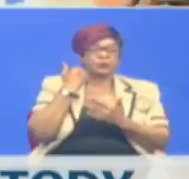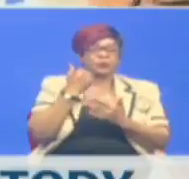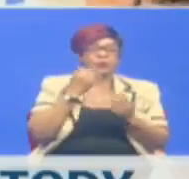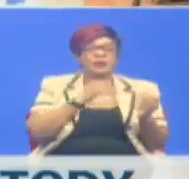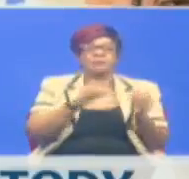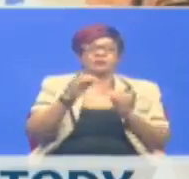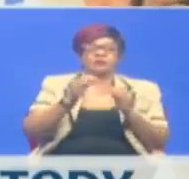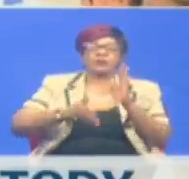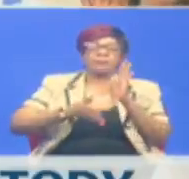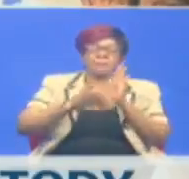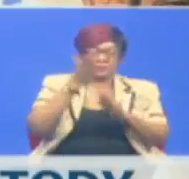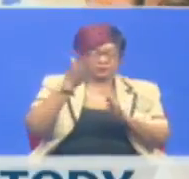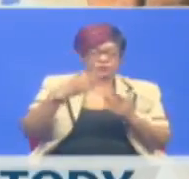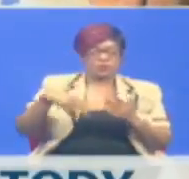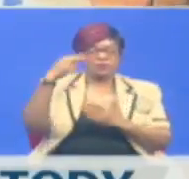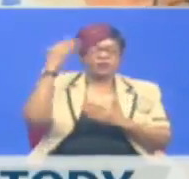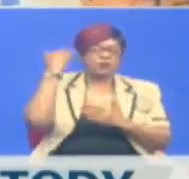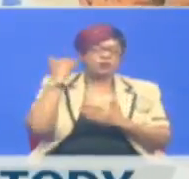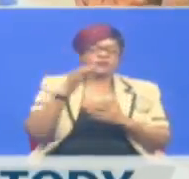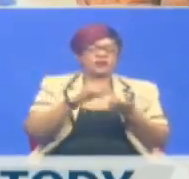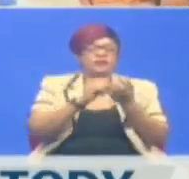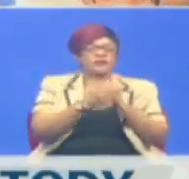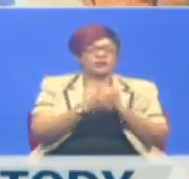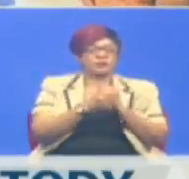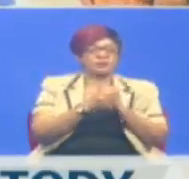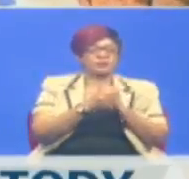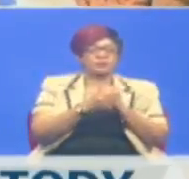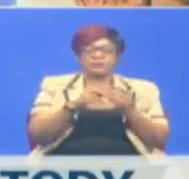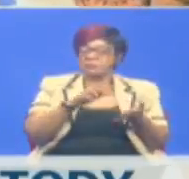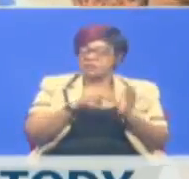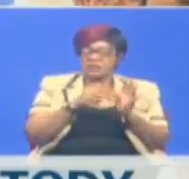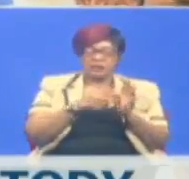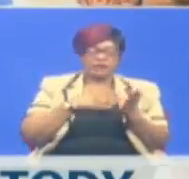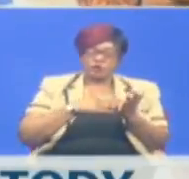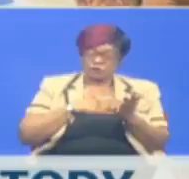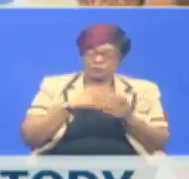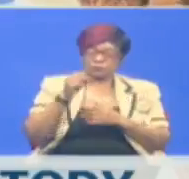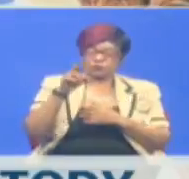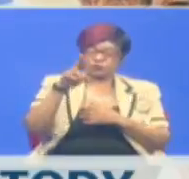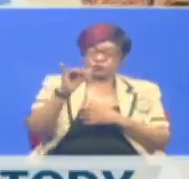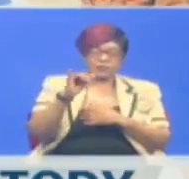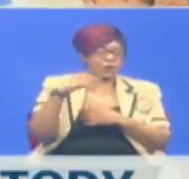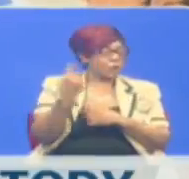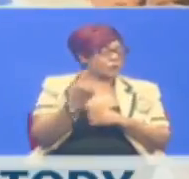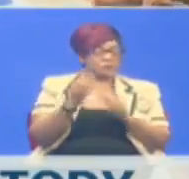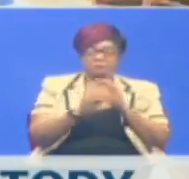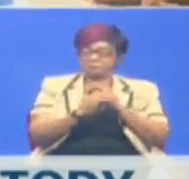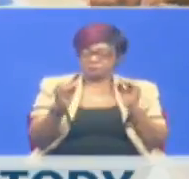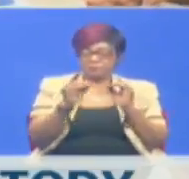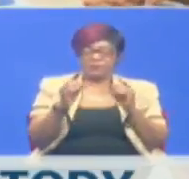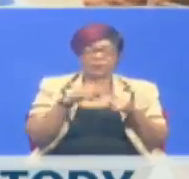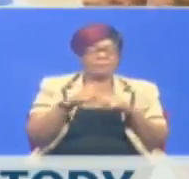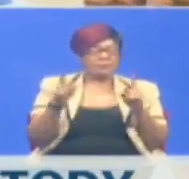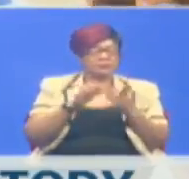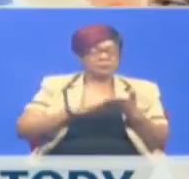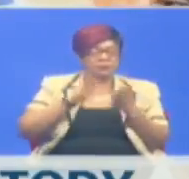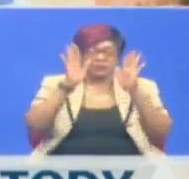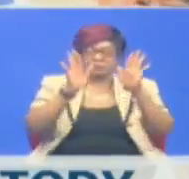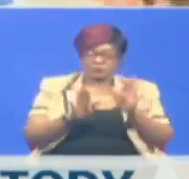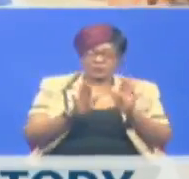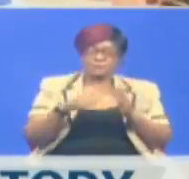High Court for review. Not necessarily for Honorable Sudi's case, but most importantly for